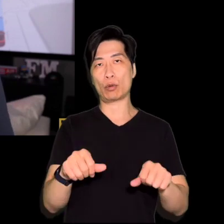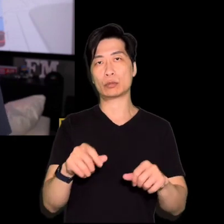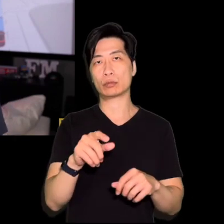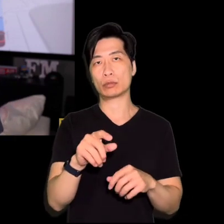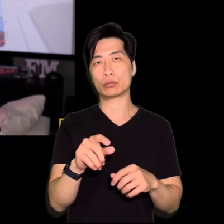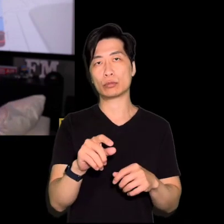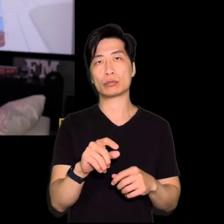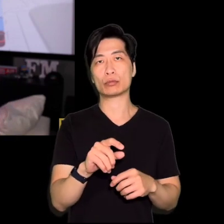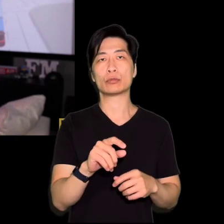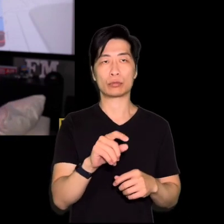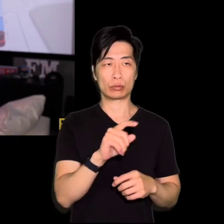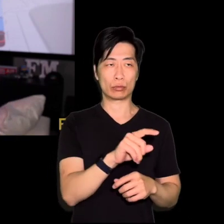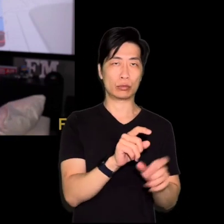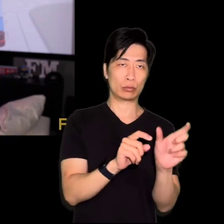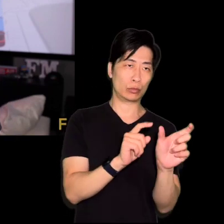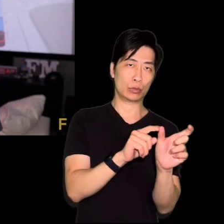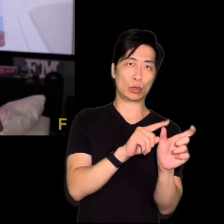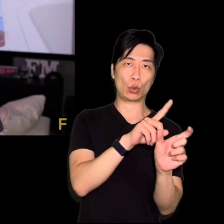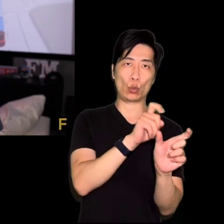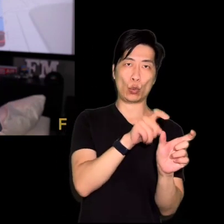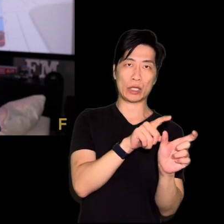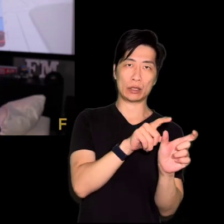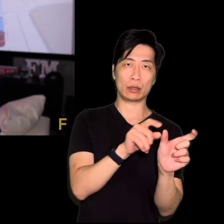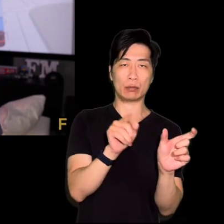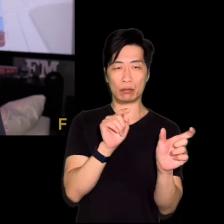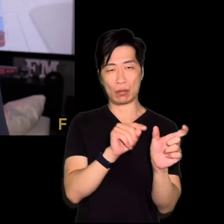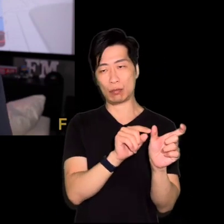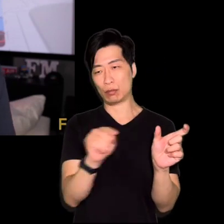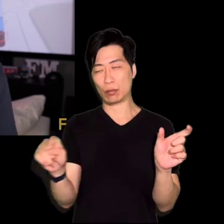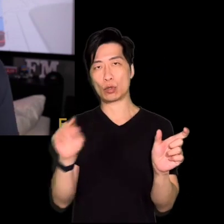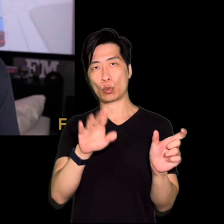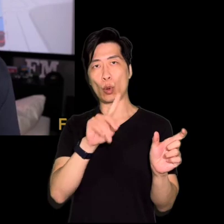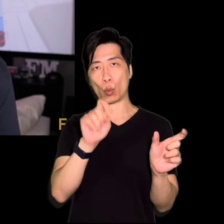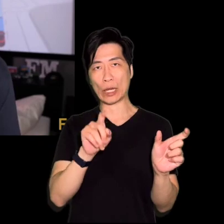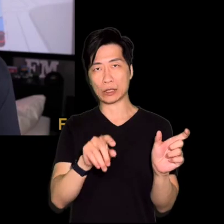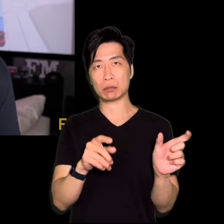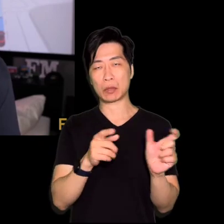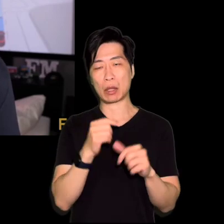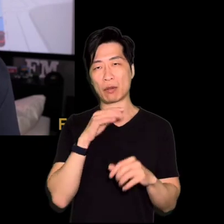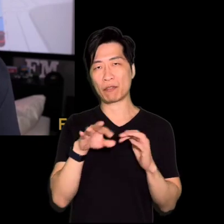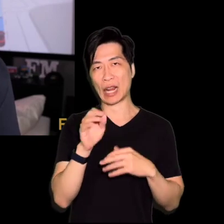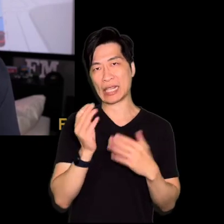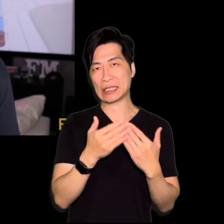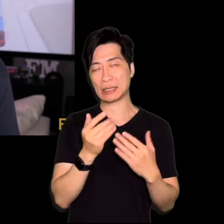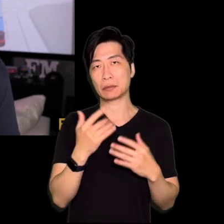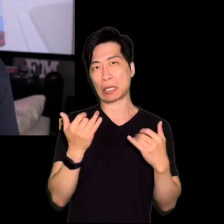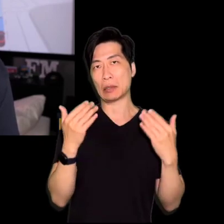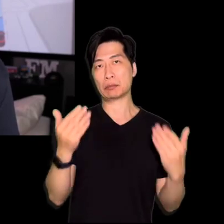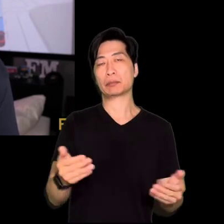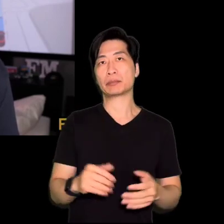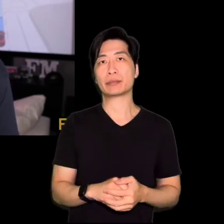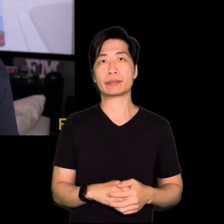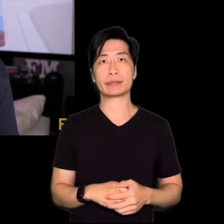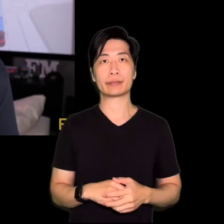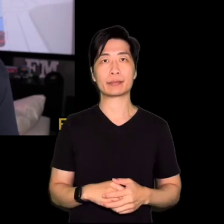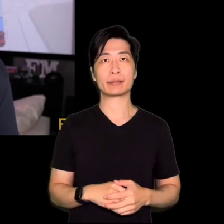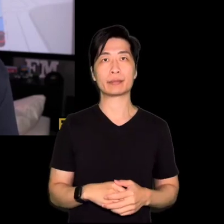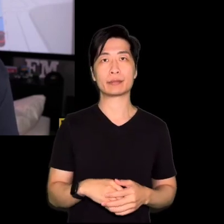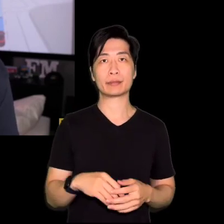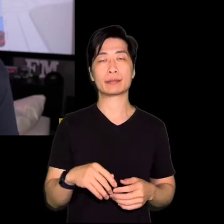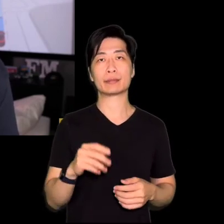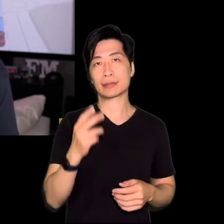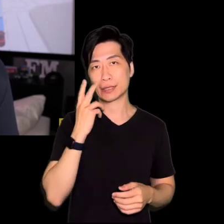questions with writing question right before your question so I can find them very quickly, and we'll get to it